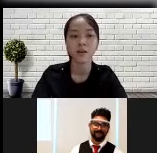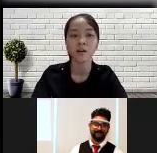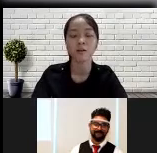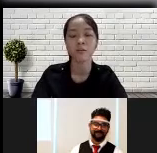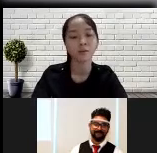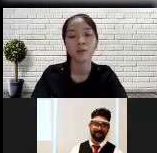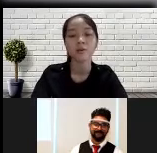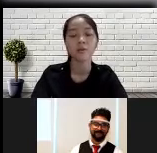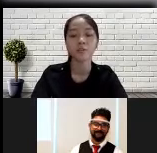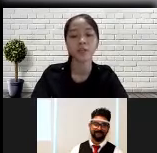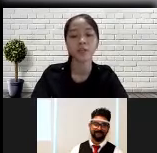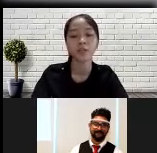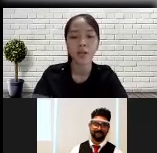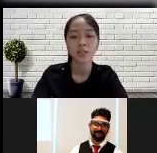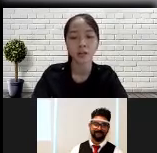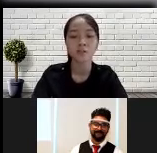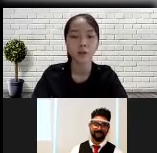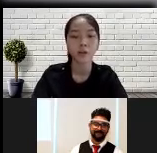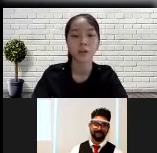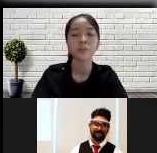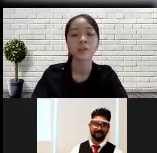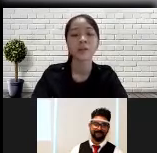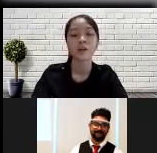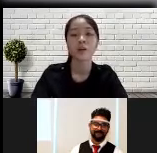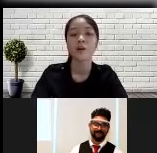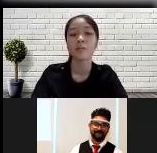arrangement, which can be discussed further.